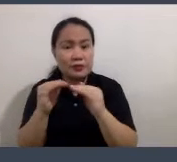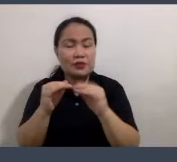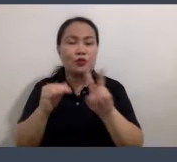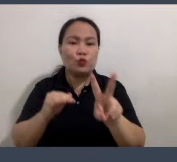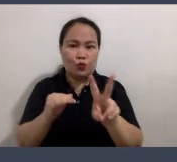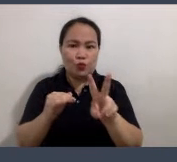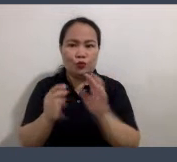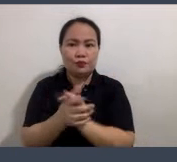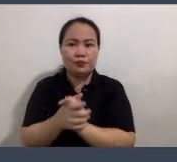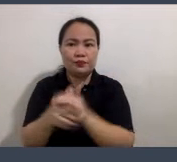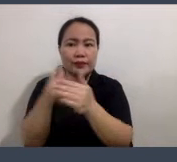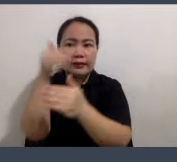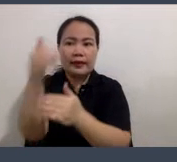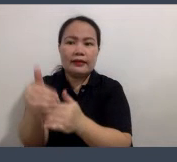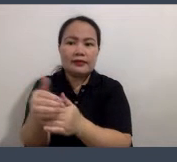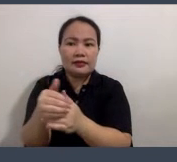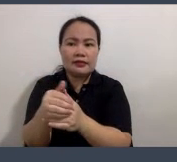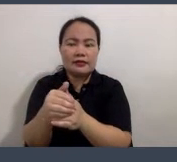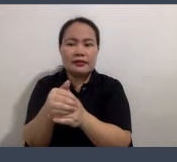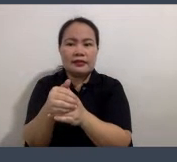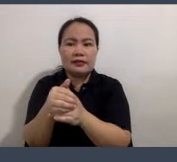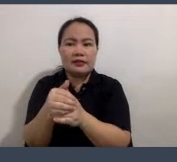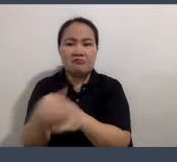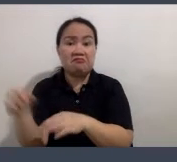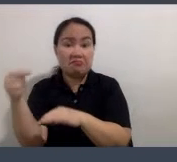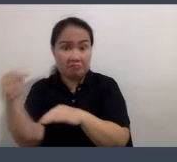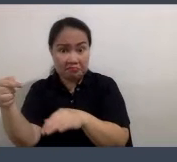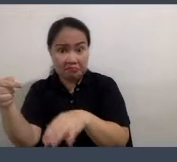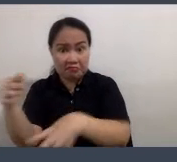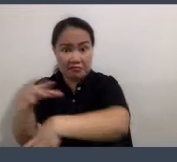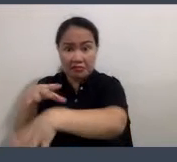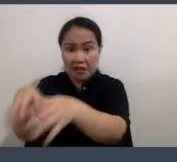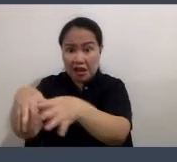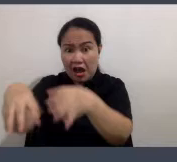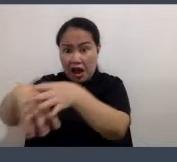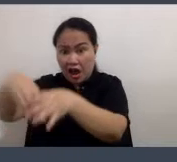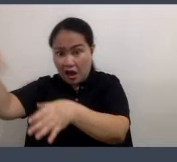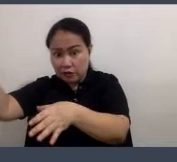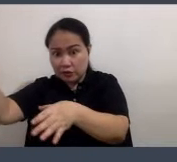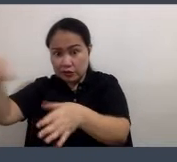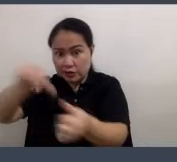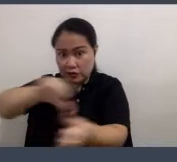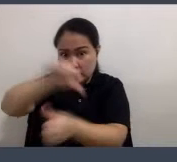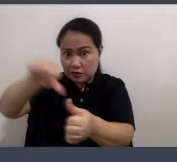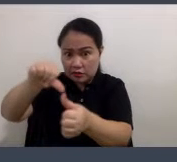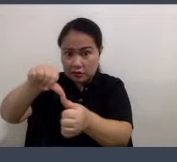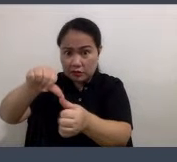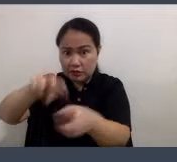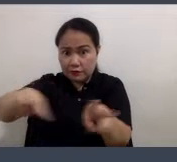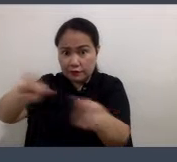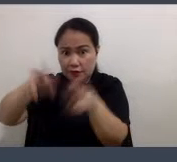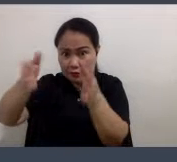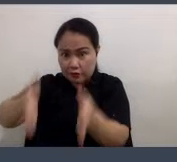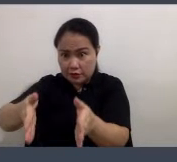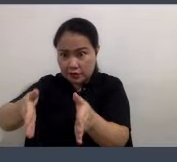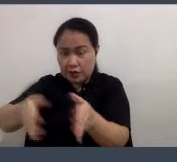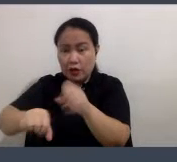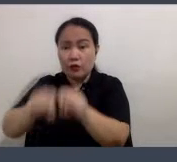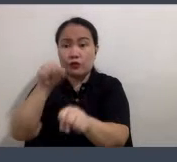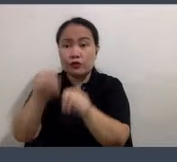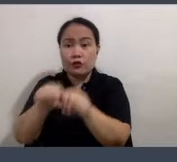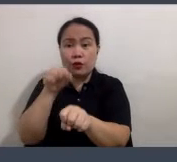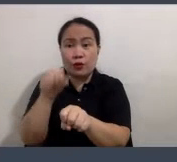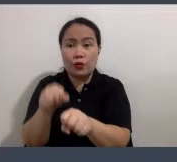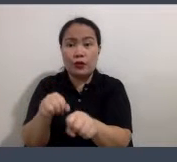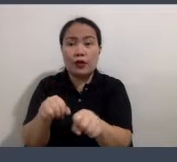2. And this is, since we have here the negative sign outside our absolute value, therefore, this